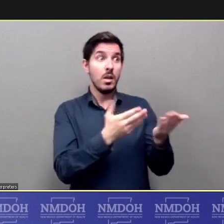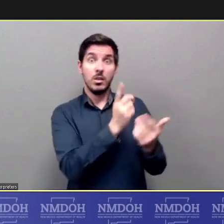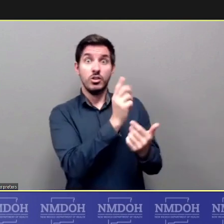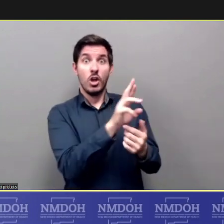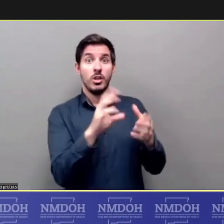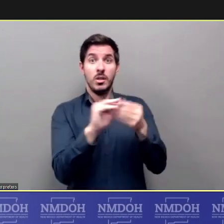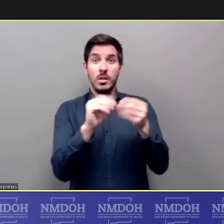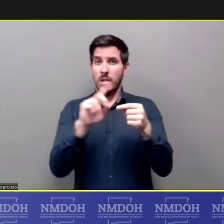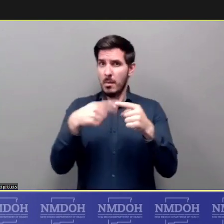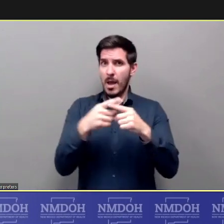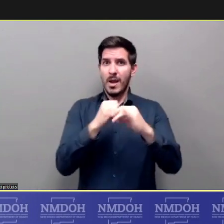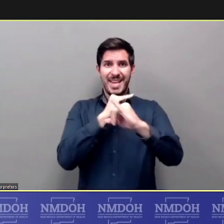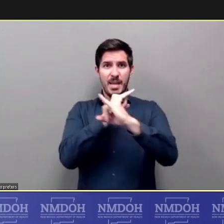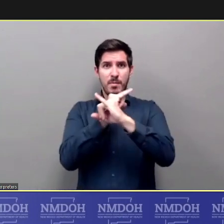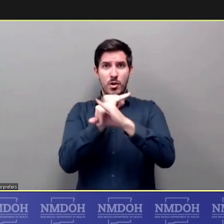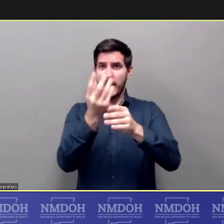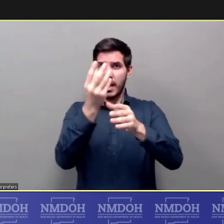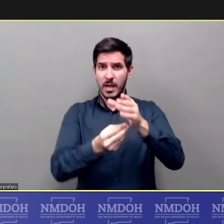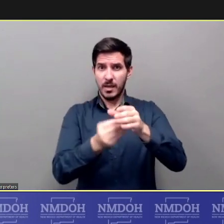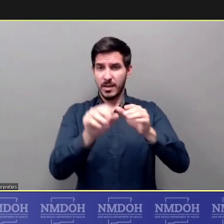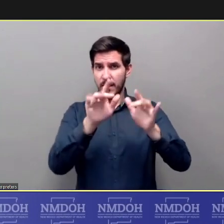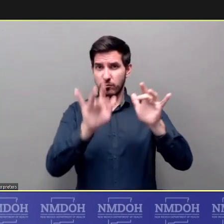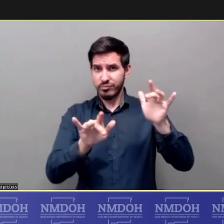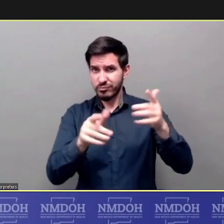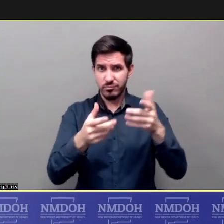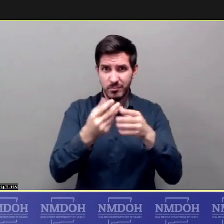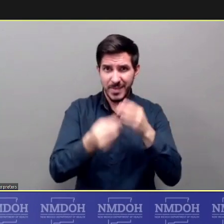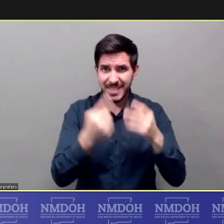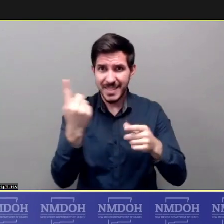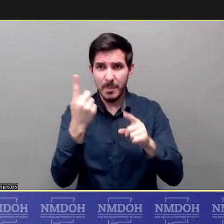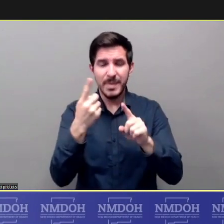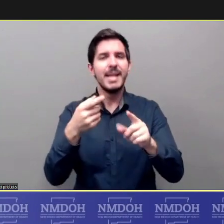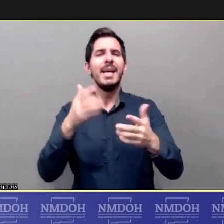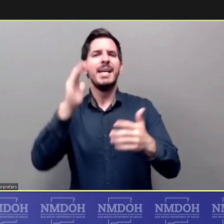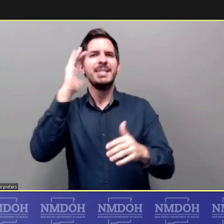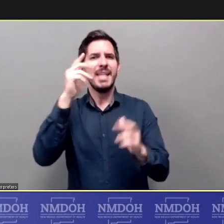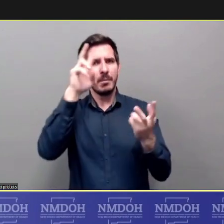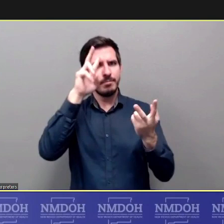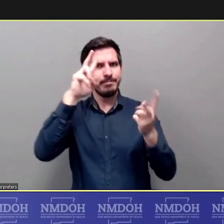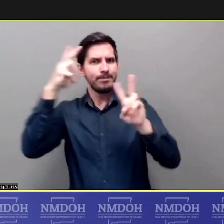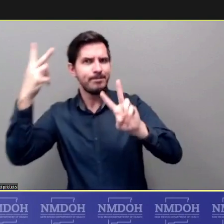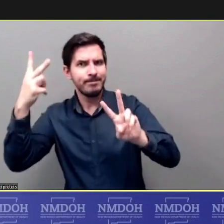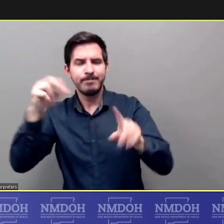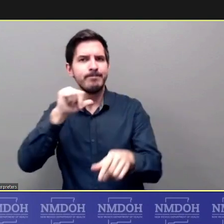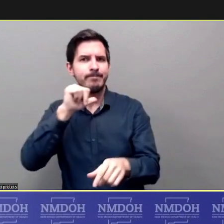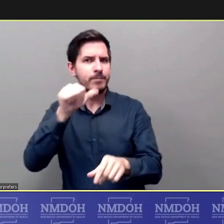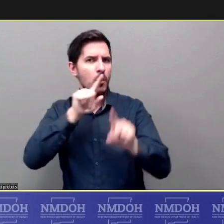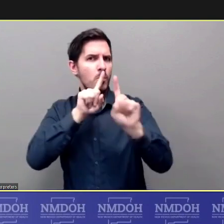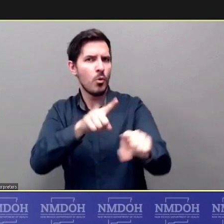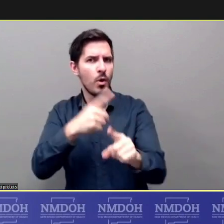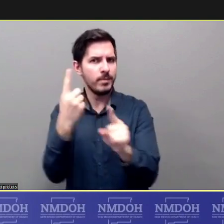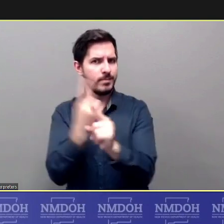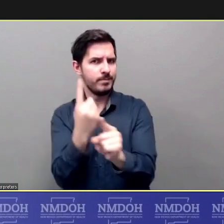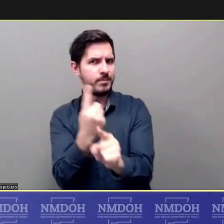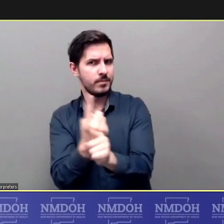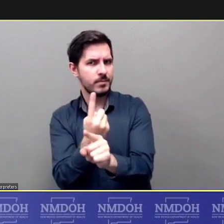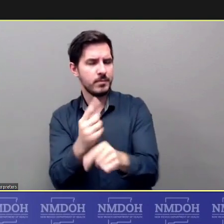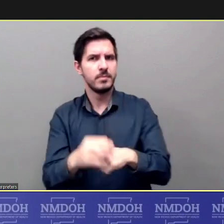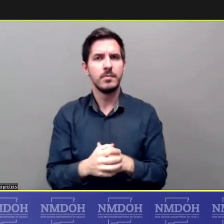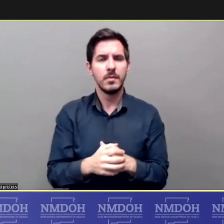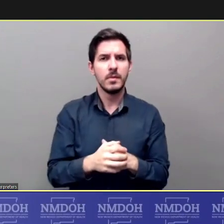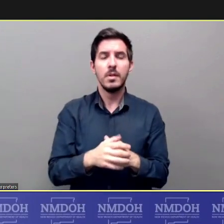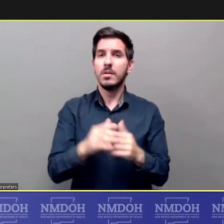gap kind of got reported the way he meant. And so, and there's no evidence